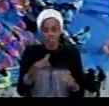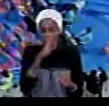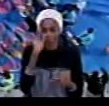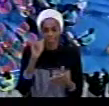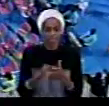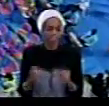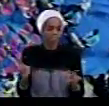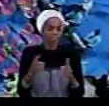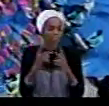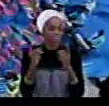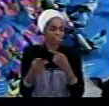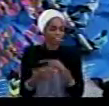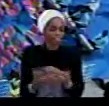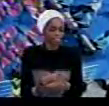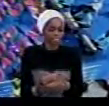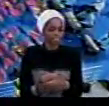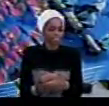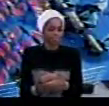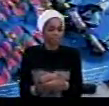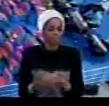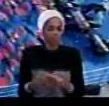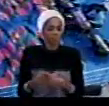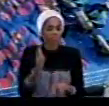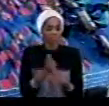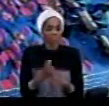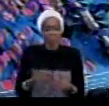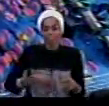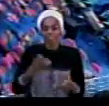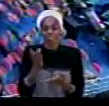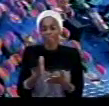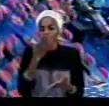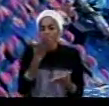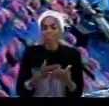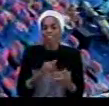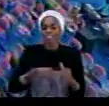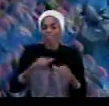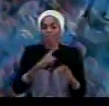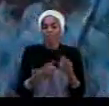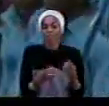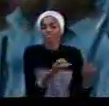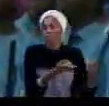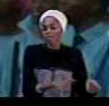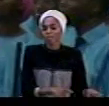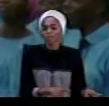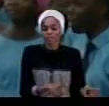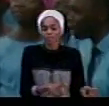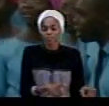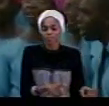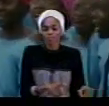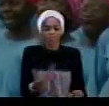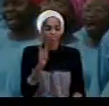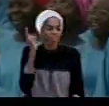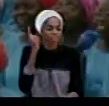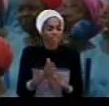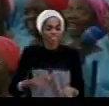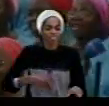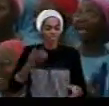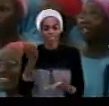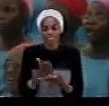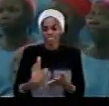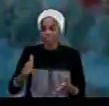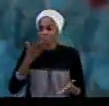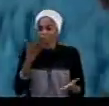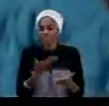this very day. I just feel like something good is about to happen. I just feel